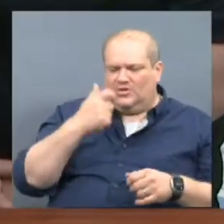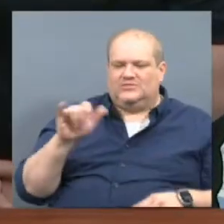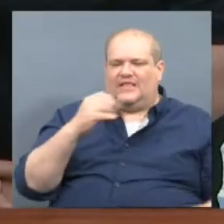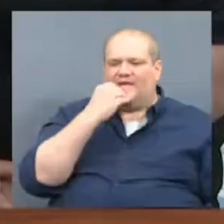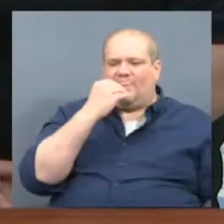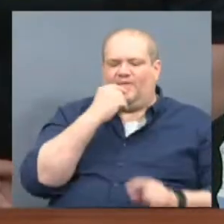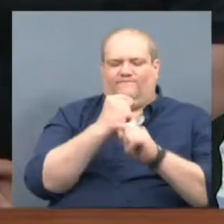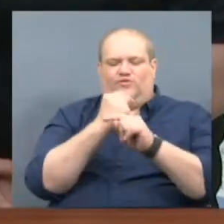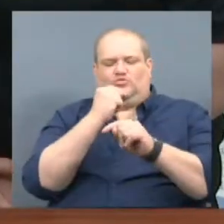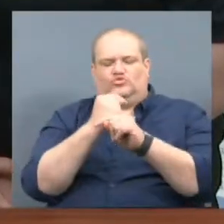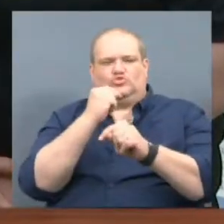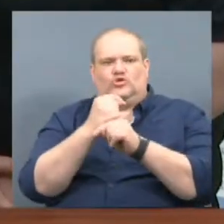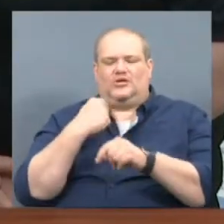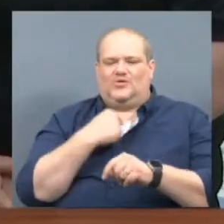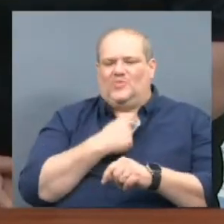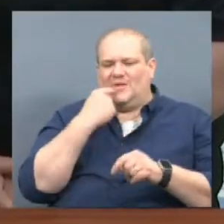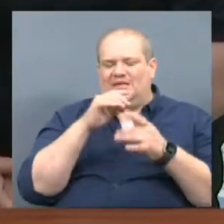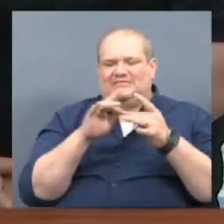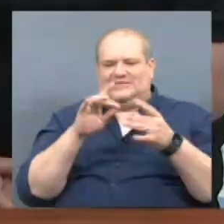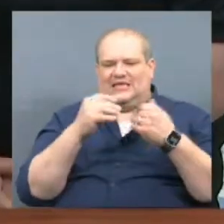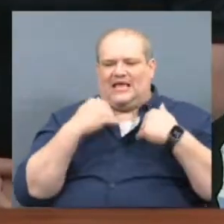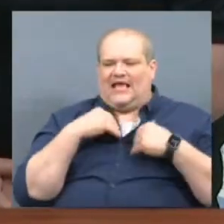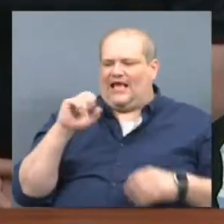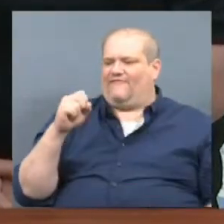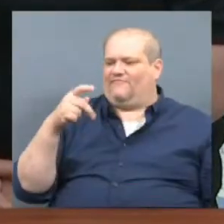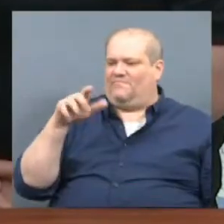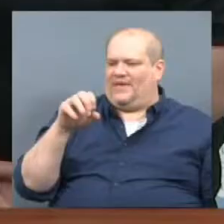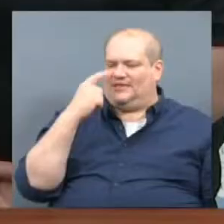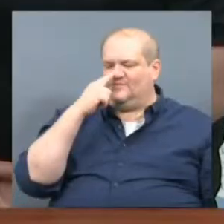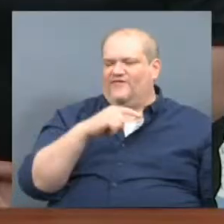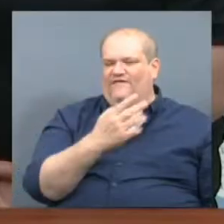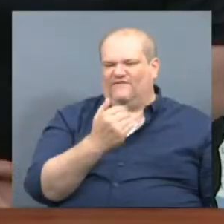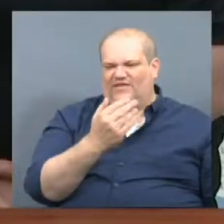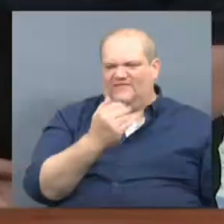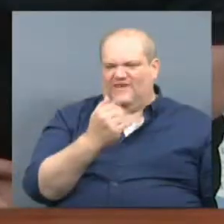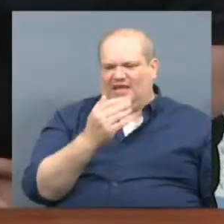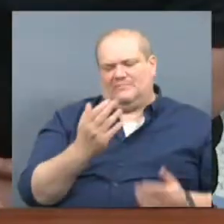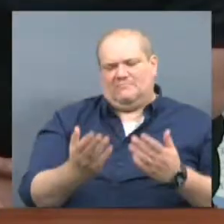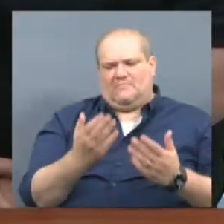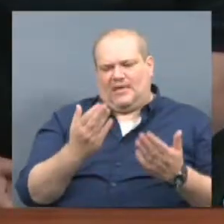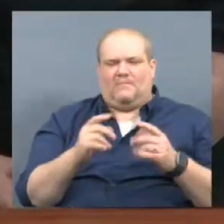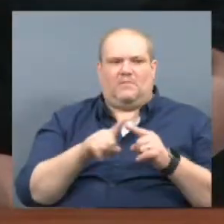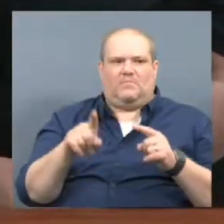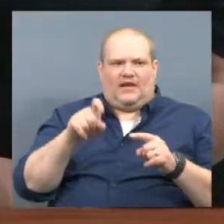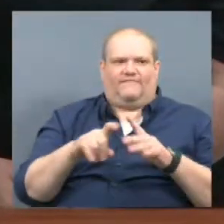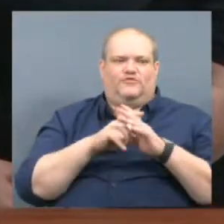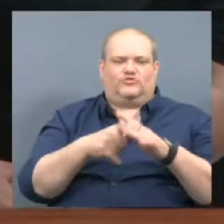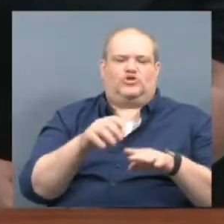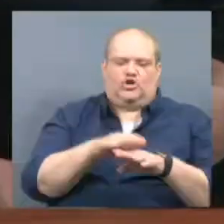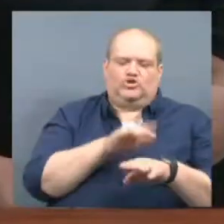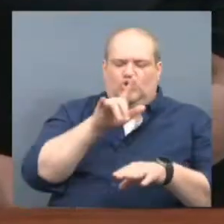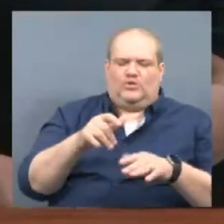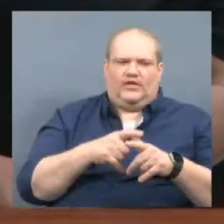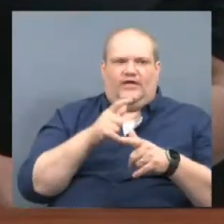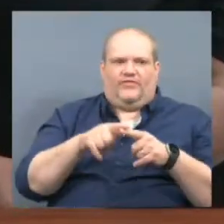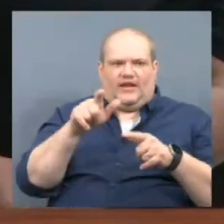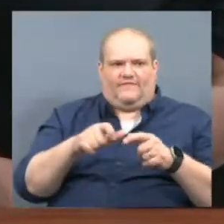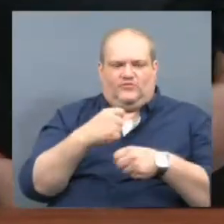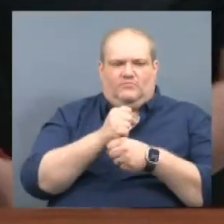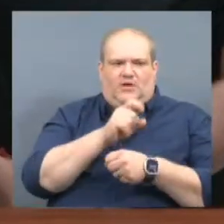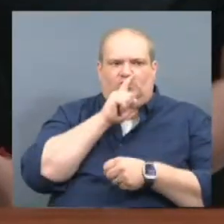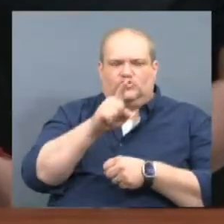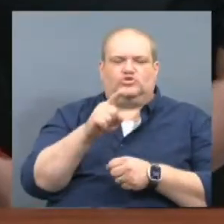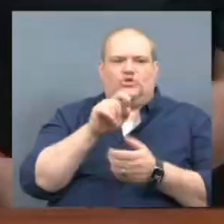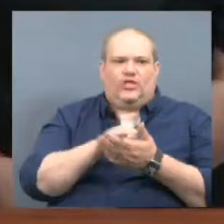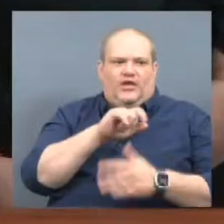food trucks, we are saying that we're having a lot of space, maybe for 15 trucks, but we gotta start slowly, and we do gotta make sure that